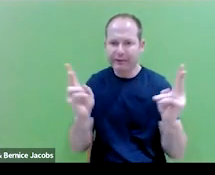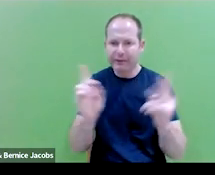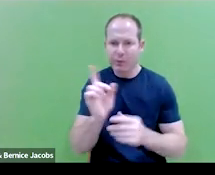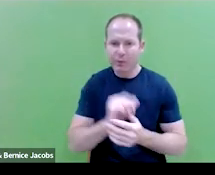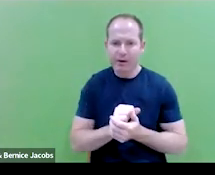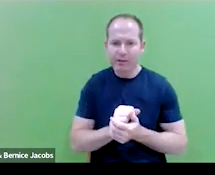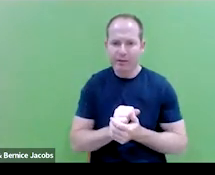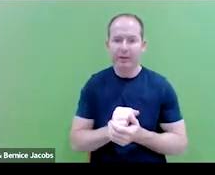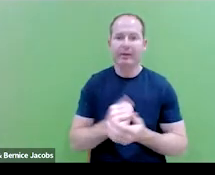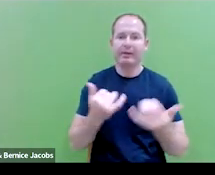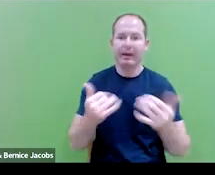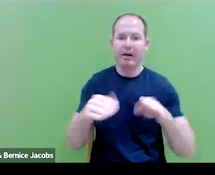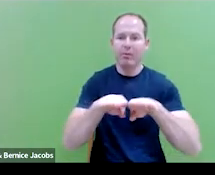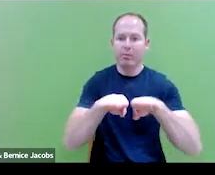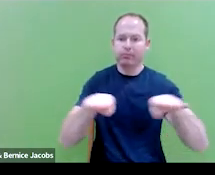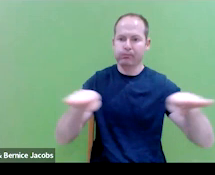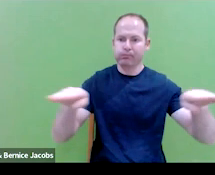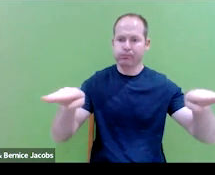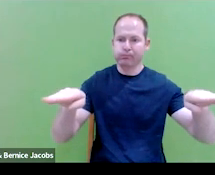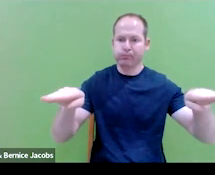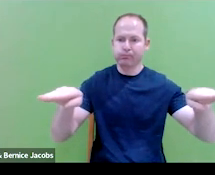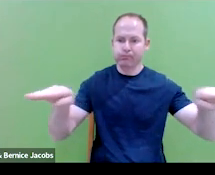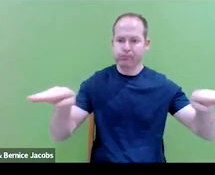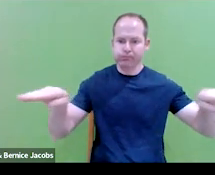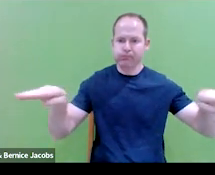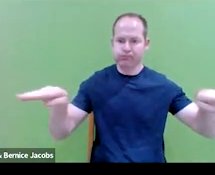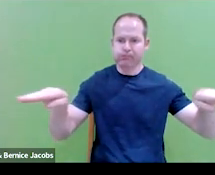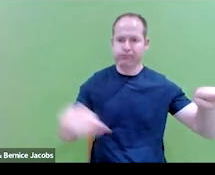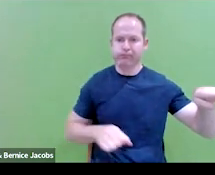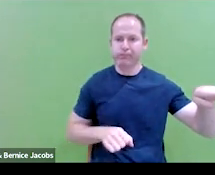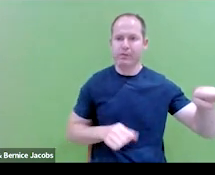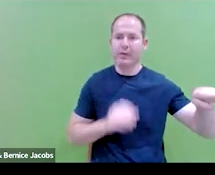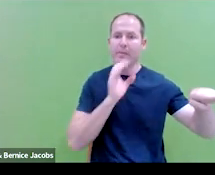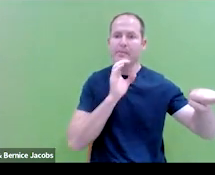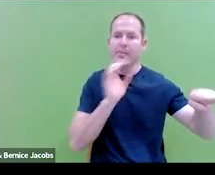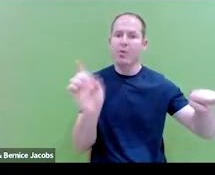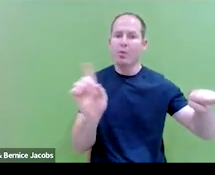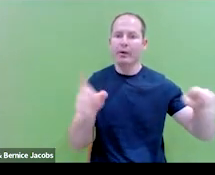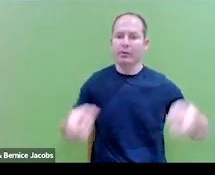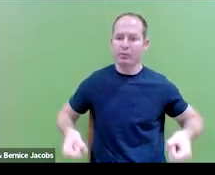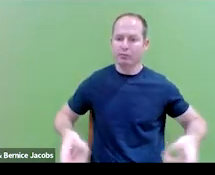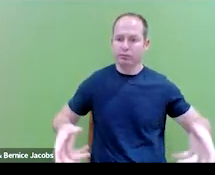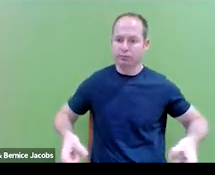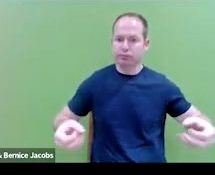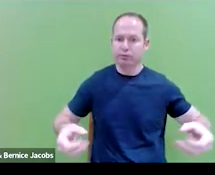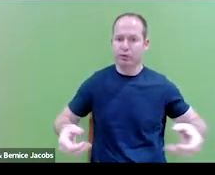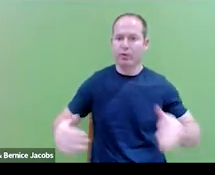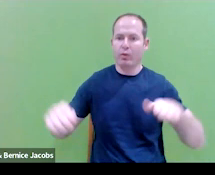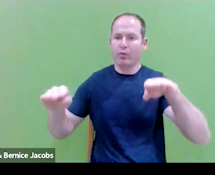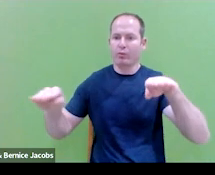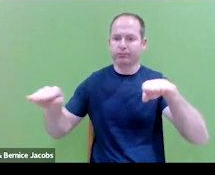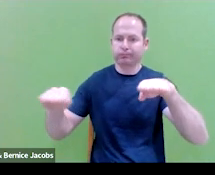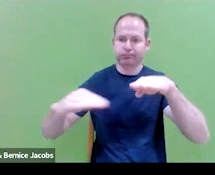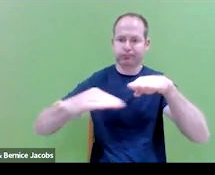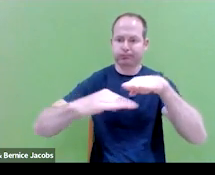extended past the seating on both left and right sides of the table. This allows a wheelchair user to come in at the